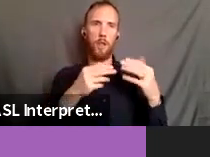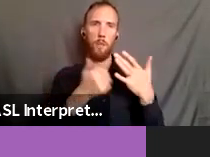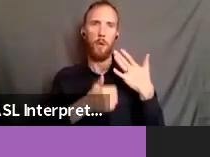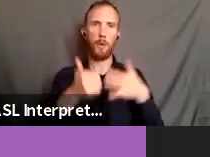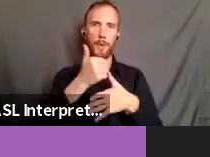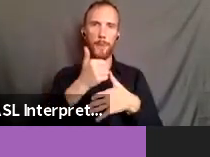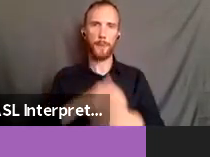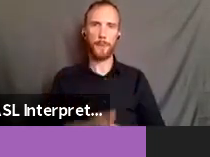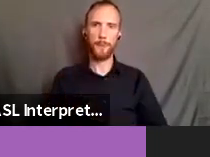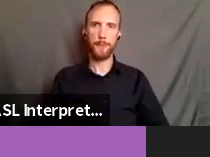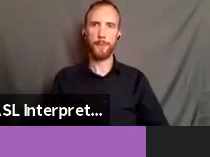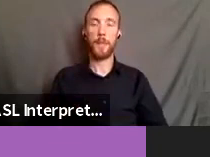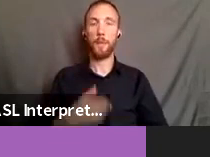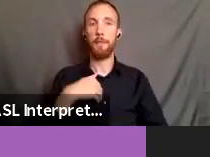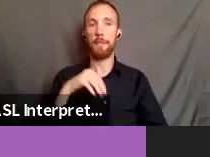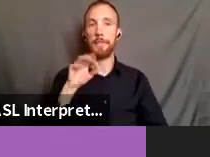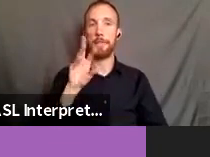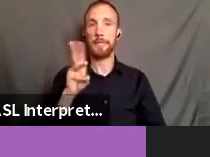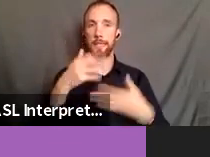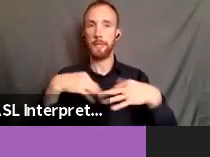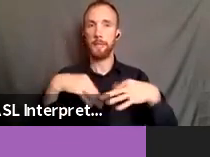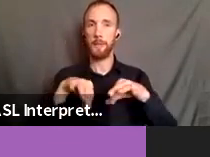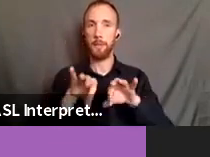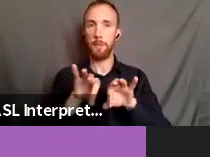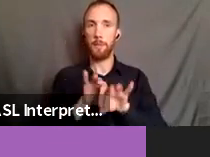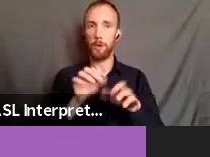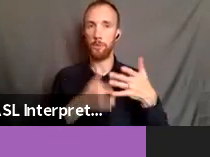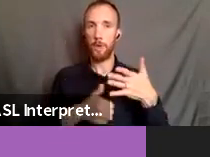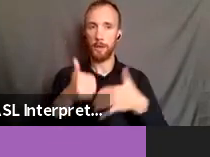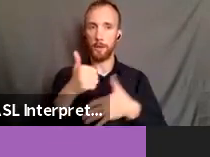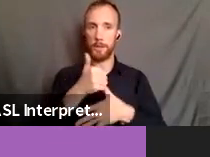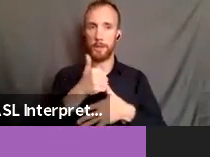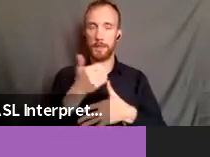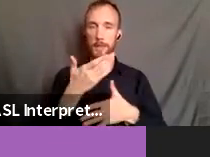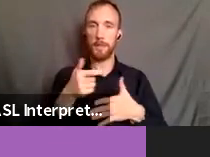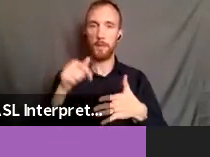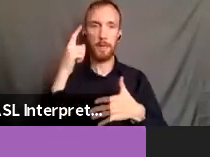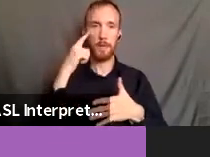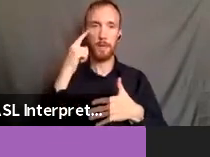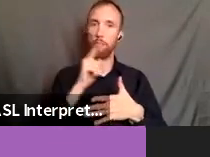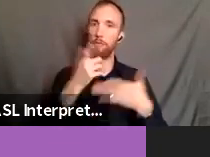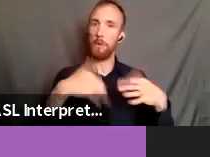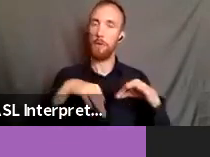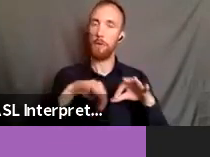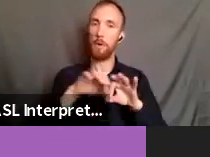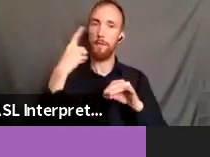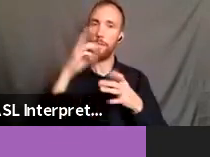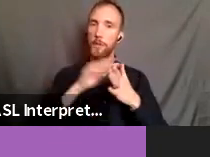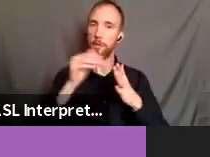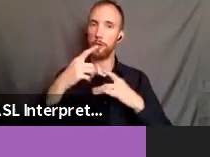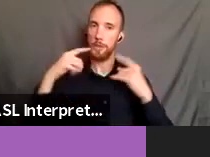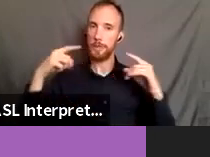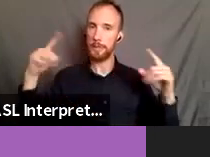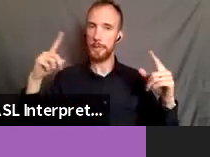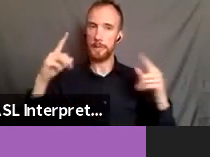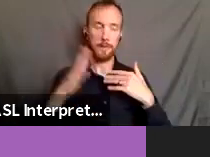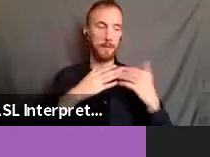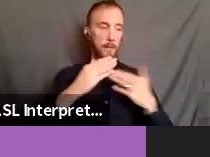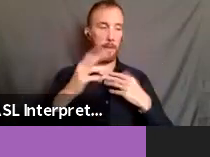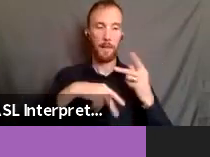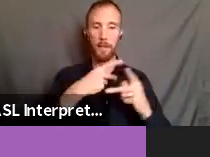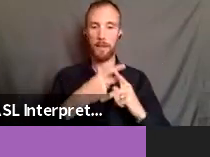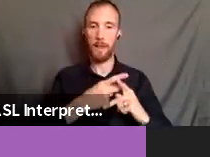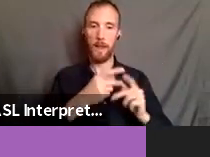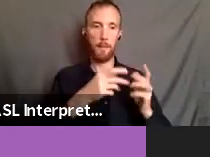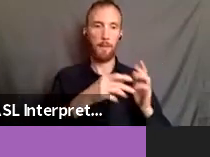we have six key instructional priorities that will be critically important to student success no matter what learning model we are in